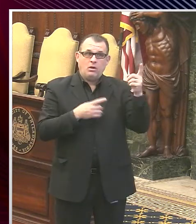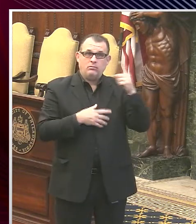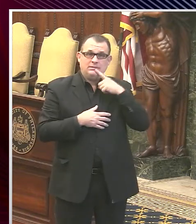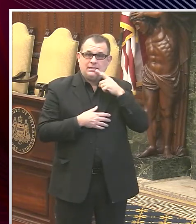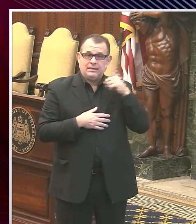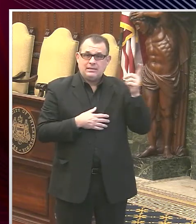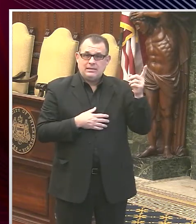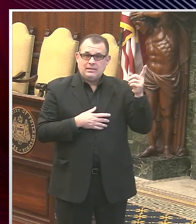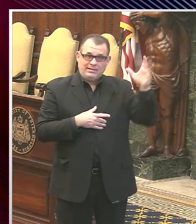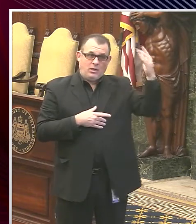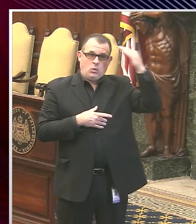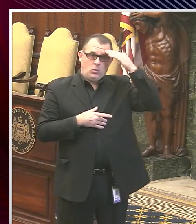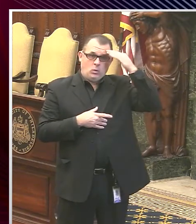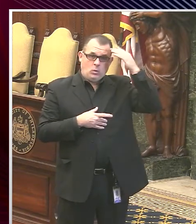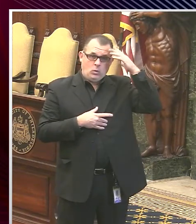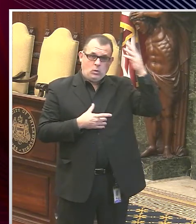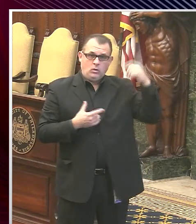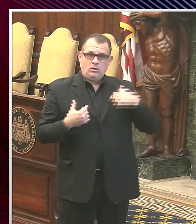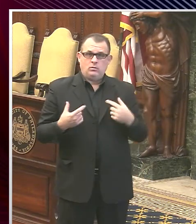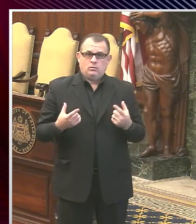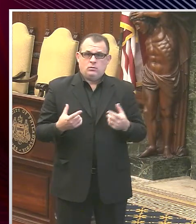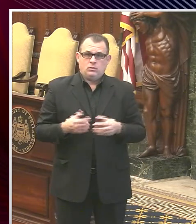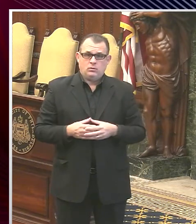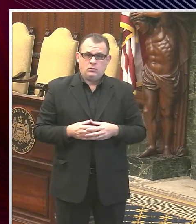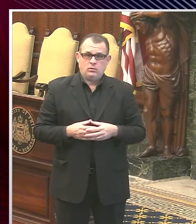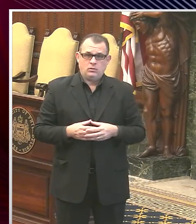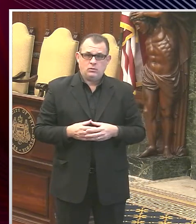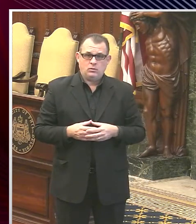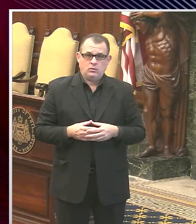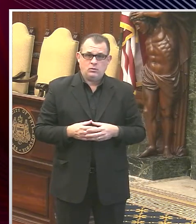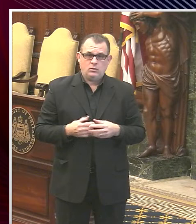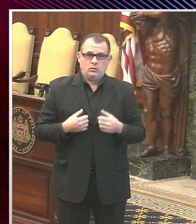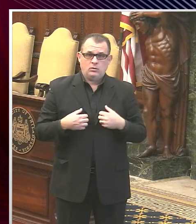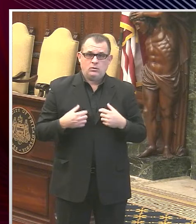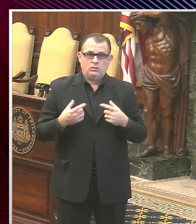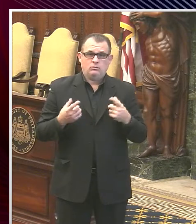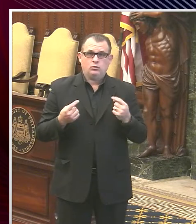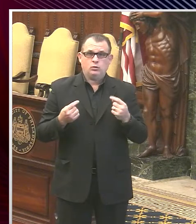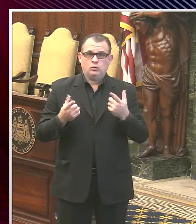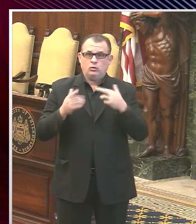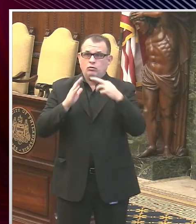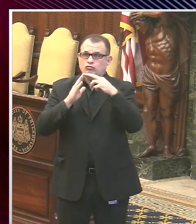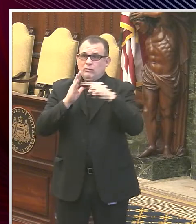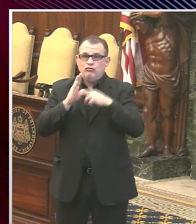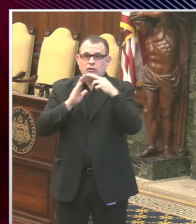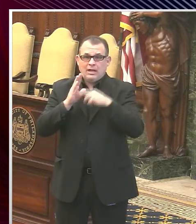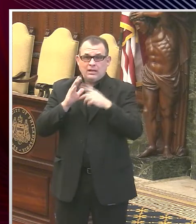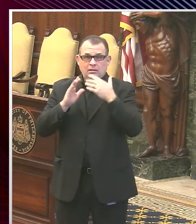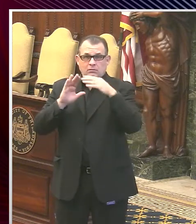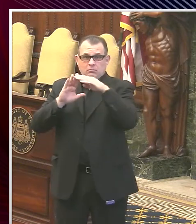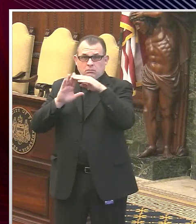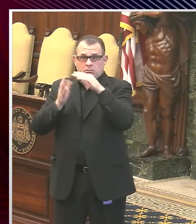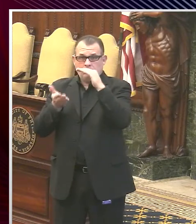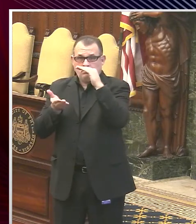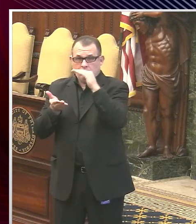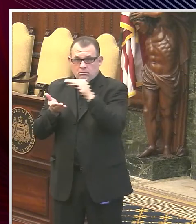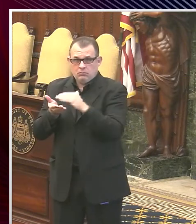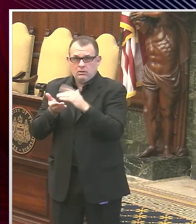do to air purify their places? Have you guys been looking at some of this stuff? I've been reading about